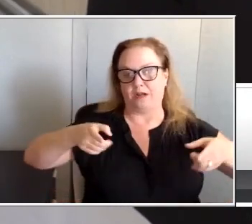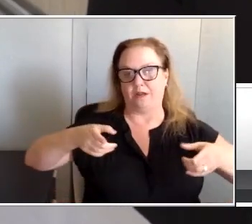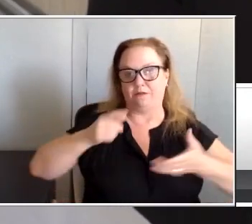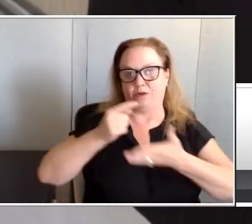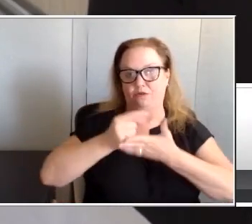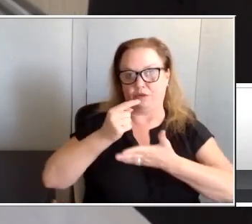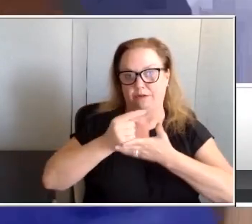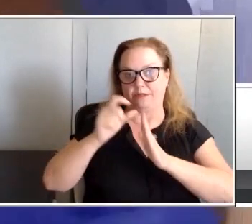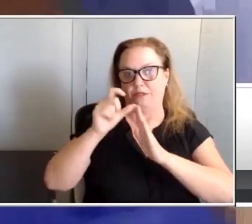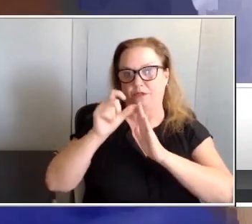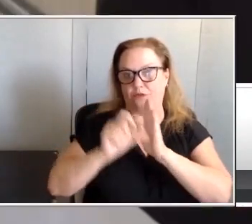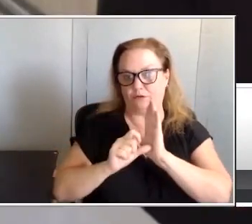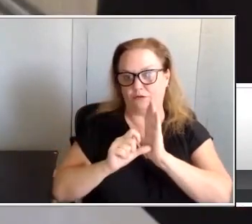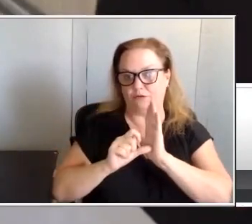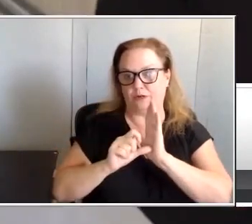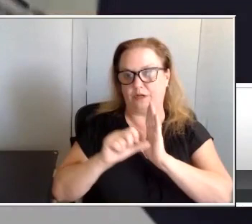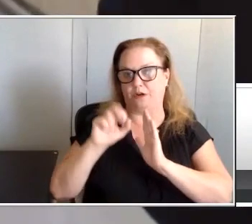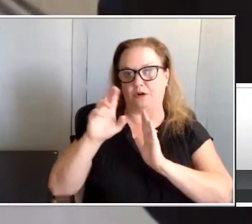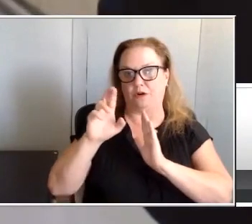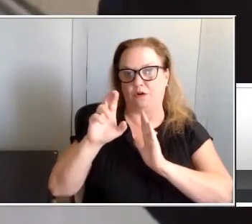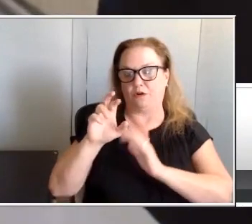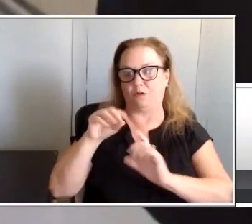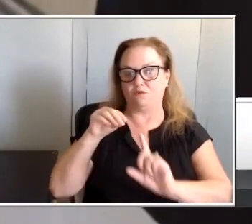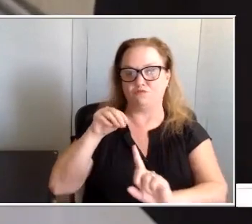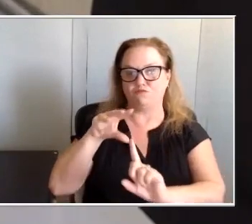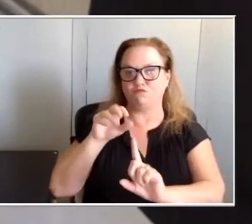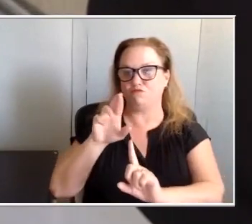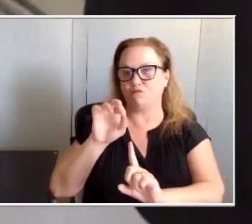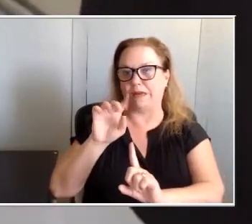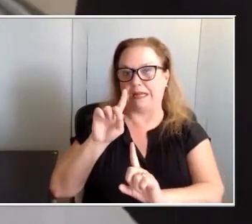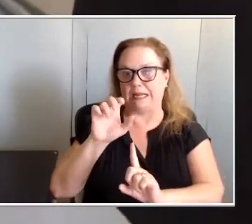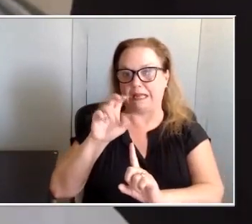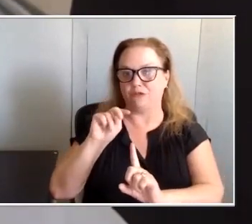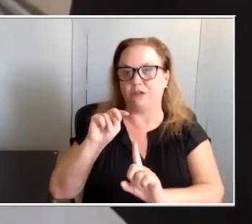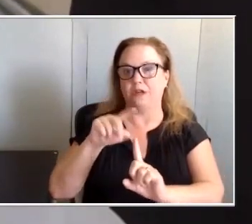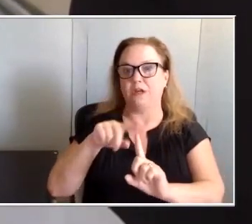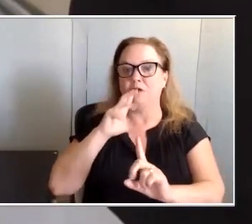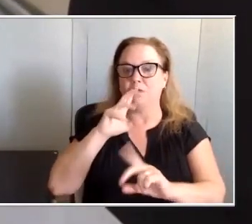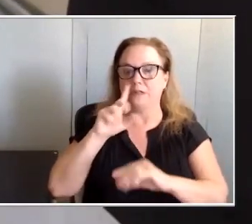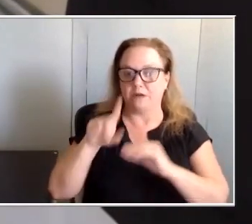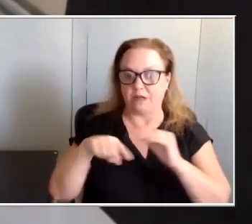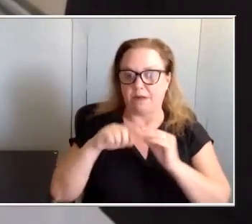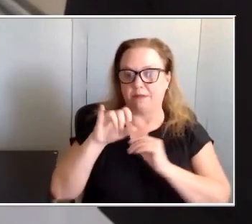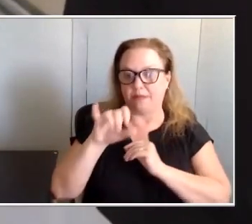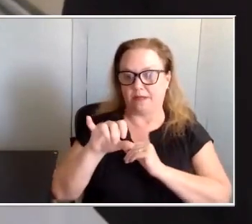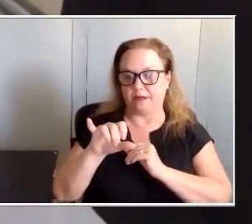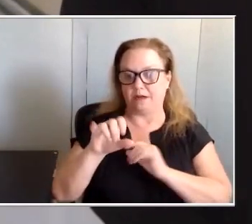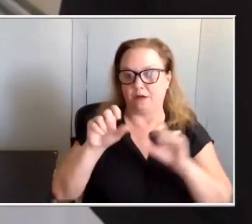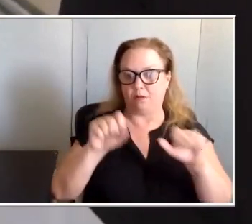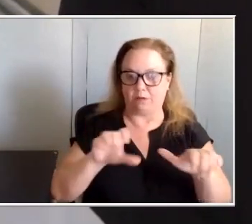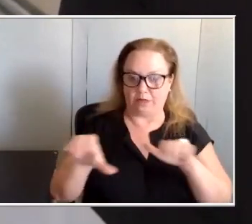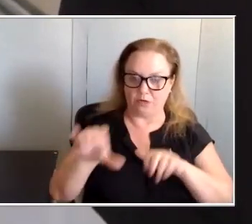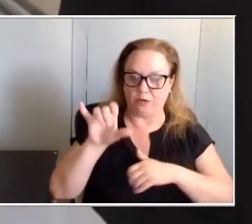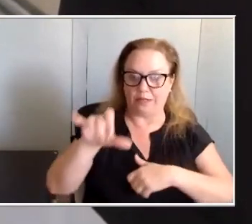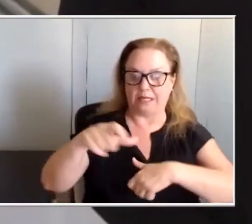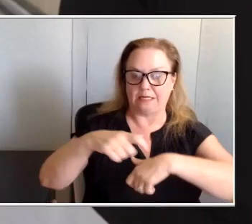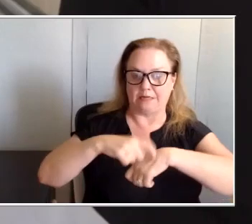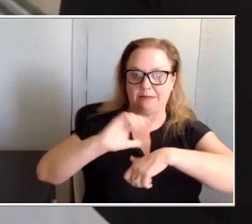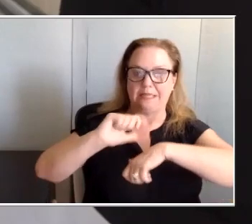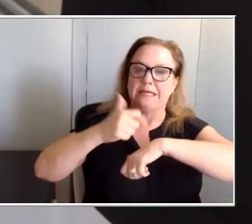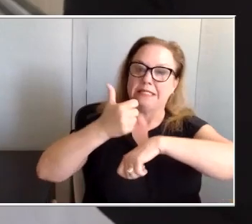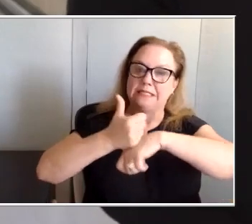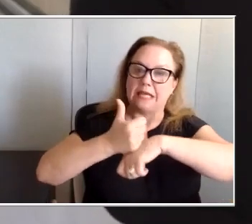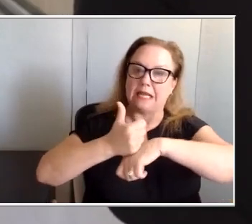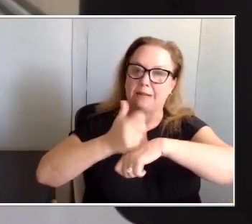surgery or if you to do radiation. And what we do is we talk to them about those, and then what we can do at that time is set them up to see the